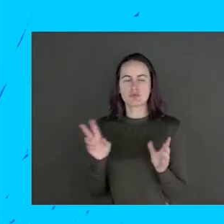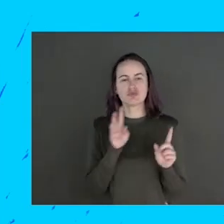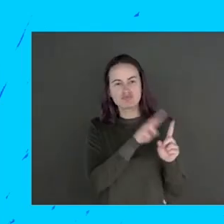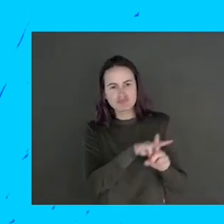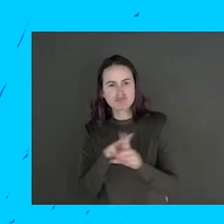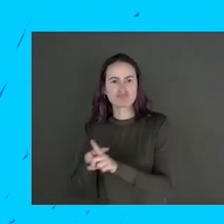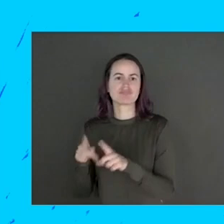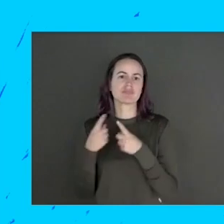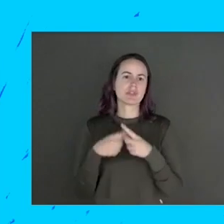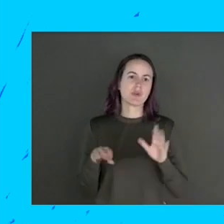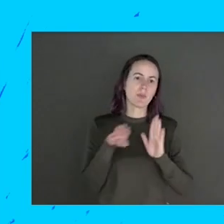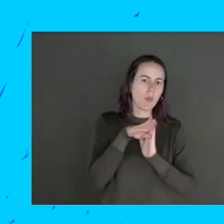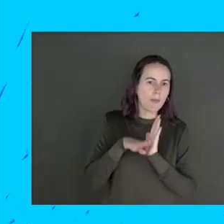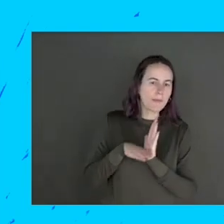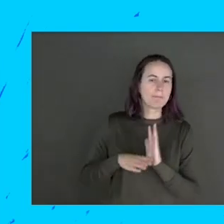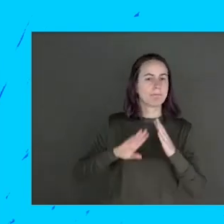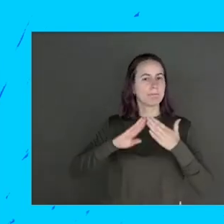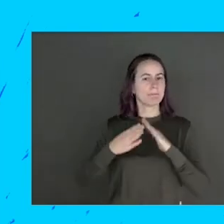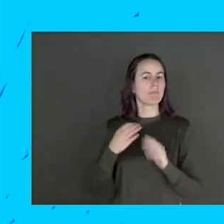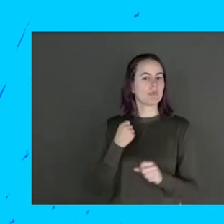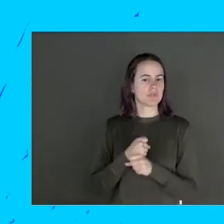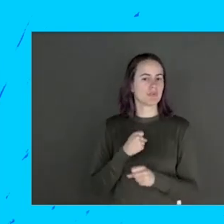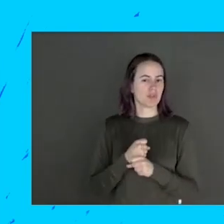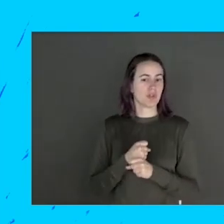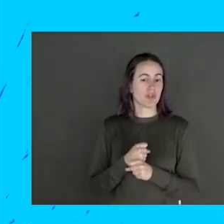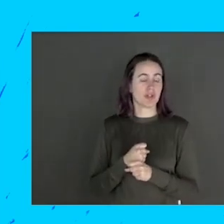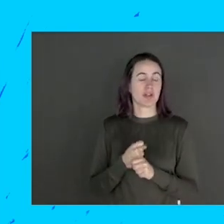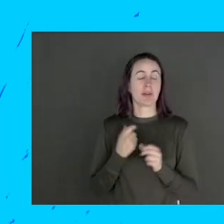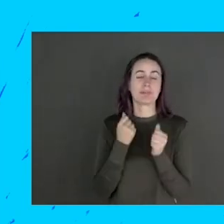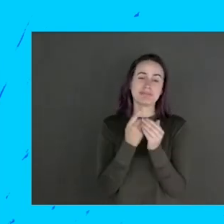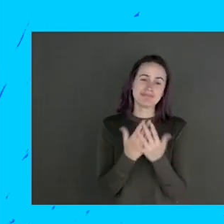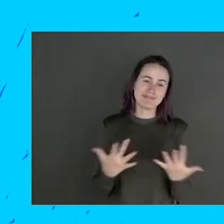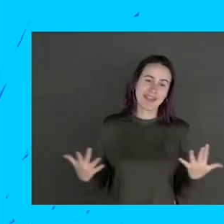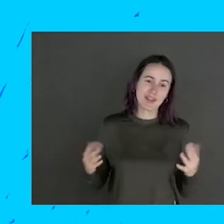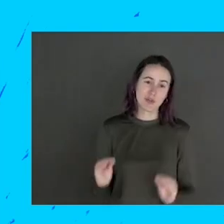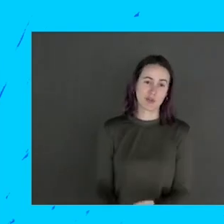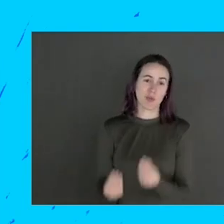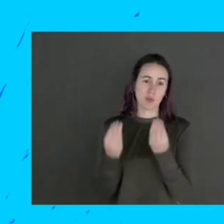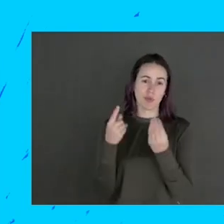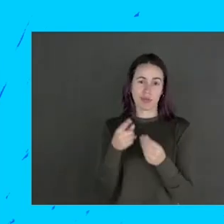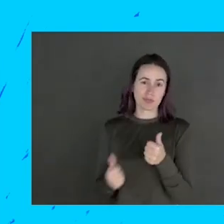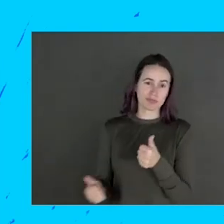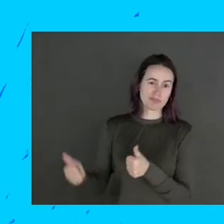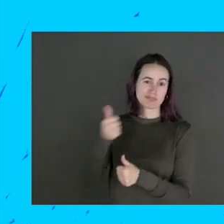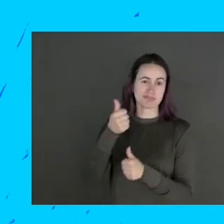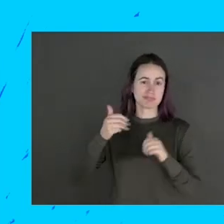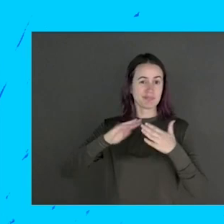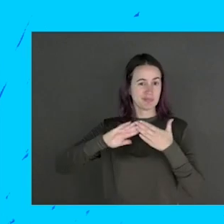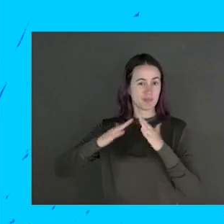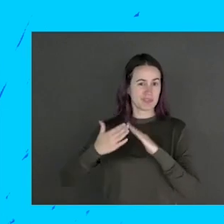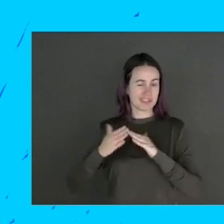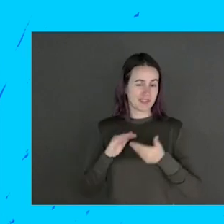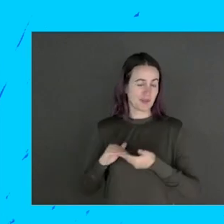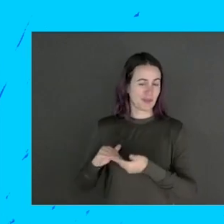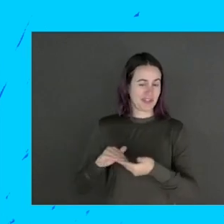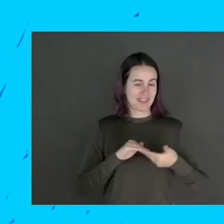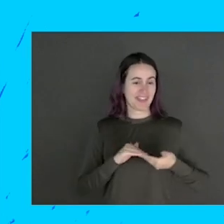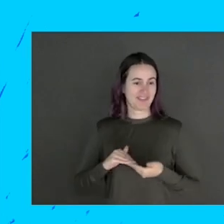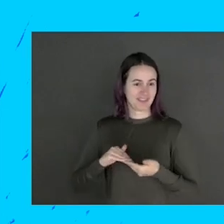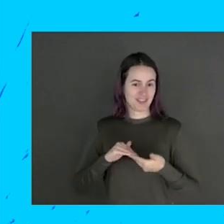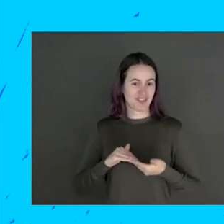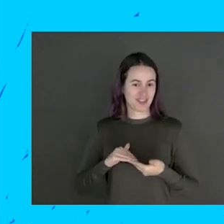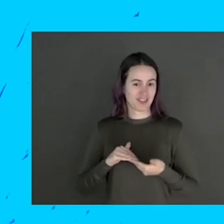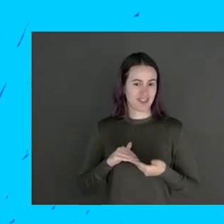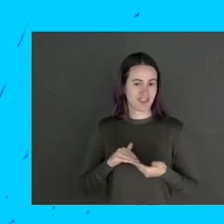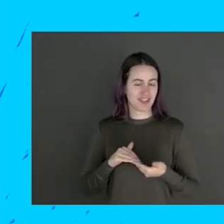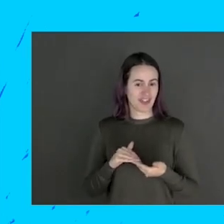our communities. And I believe a lot of young people out there who are leading community-led organizations have learned